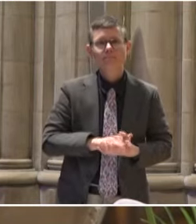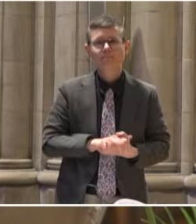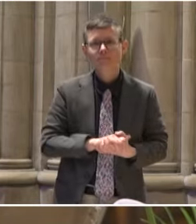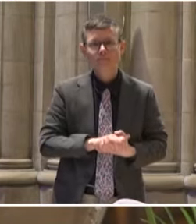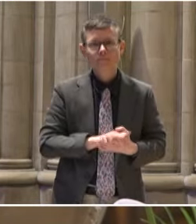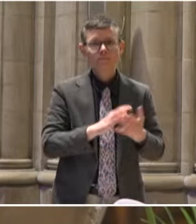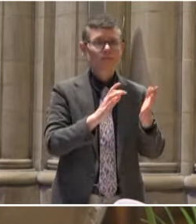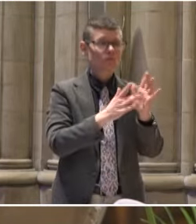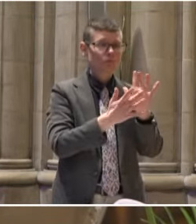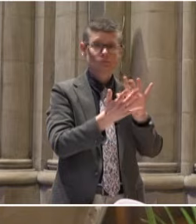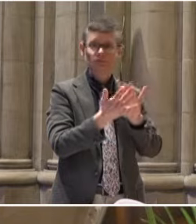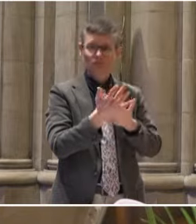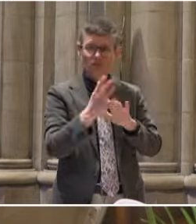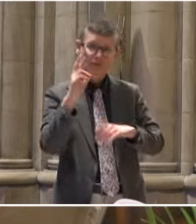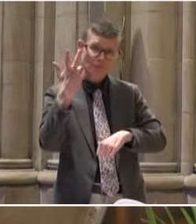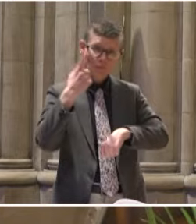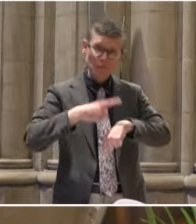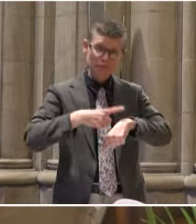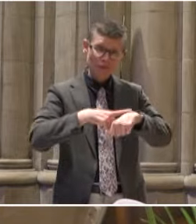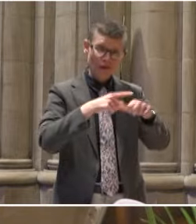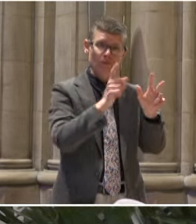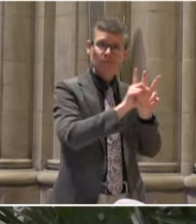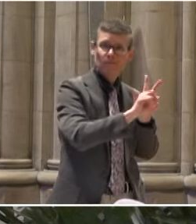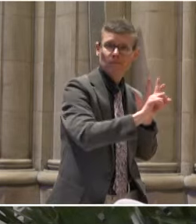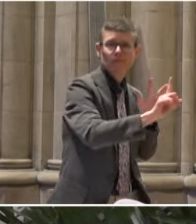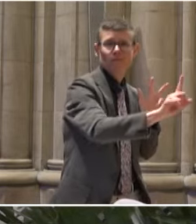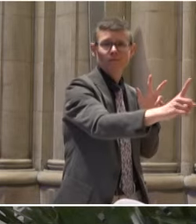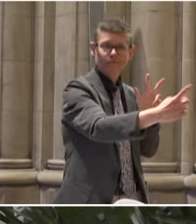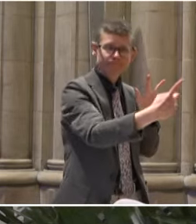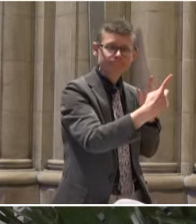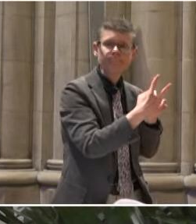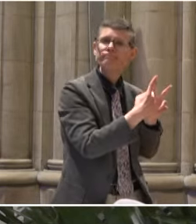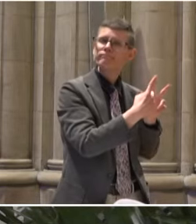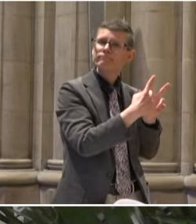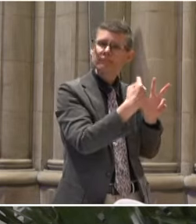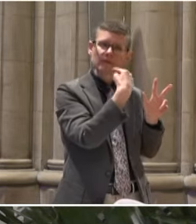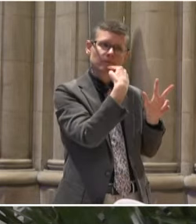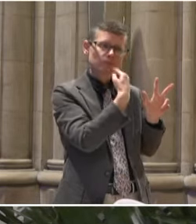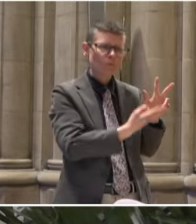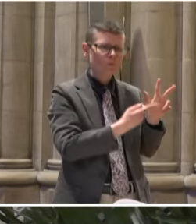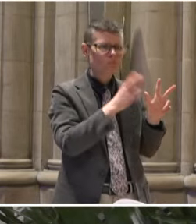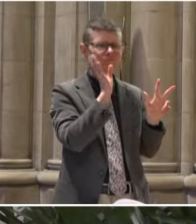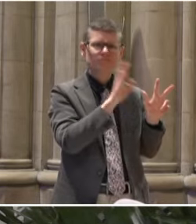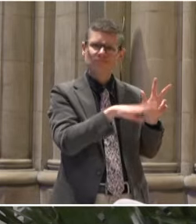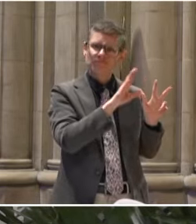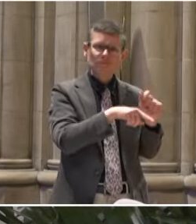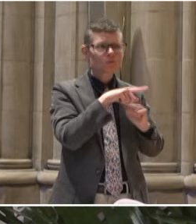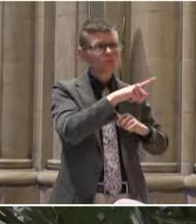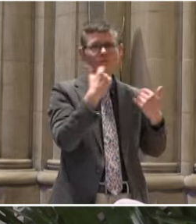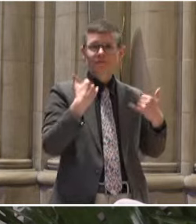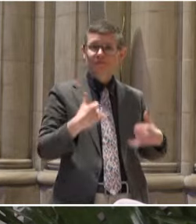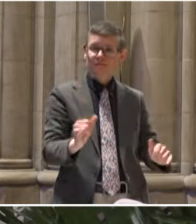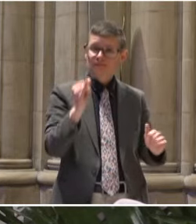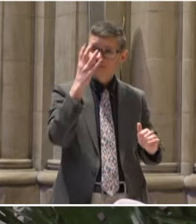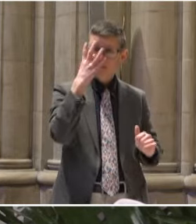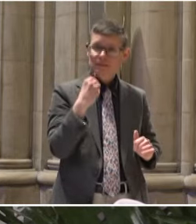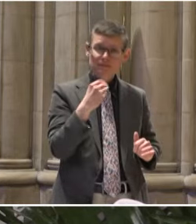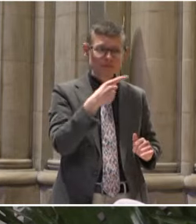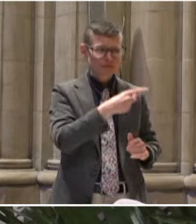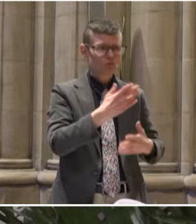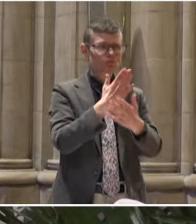Jesus came a third time and said to them, Are you still sleeping and taking